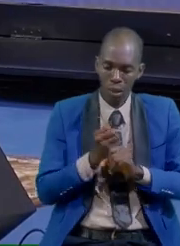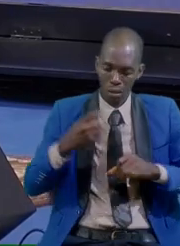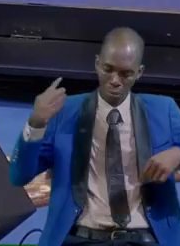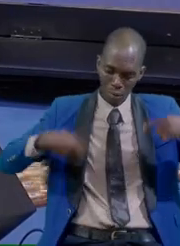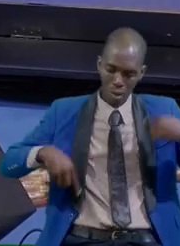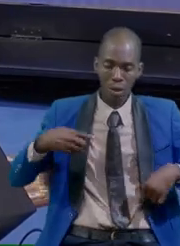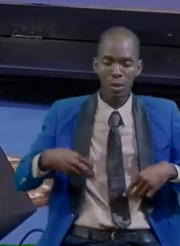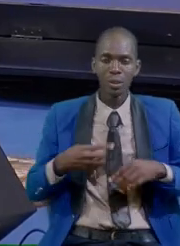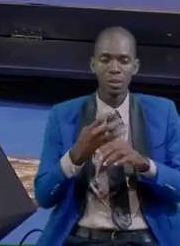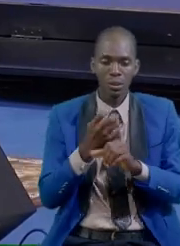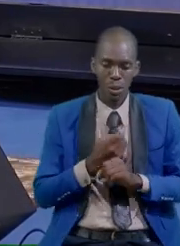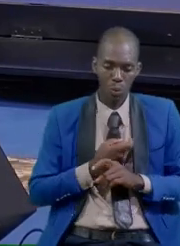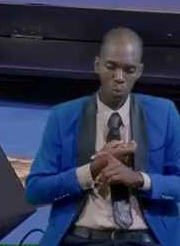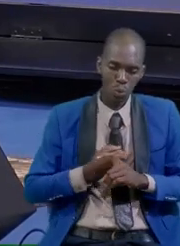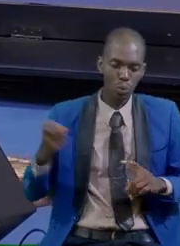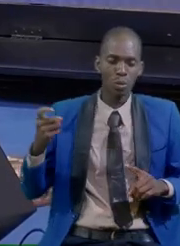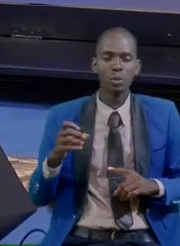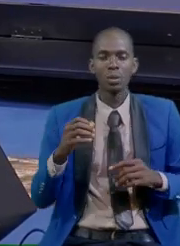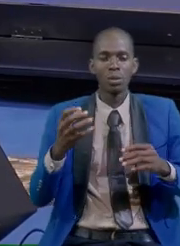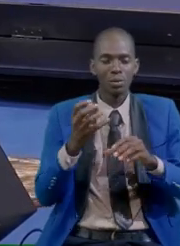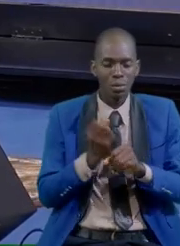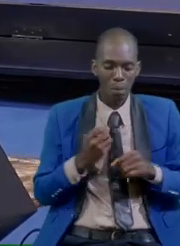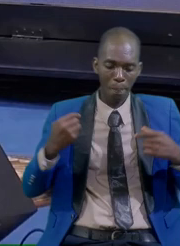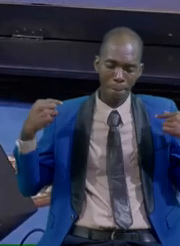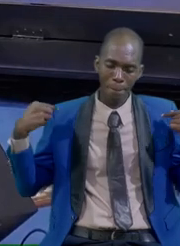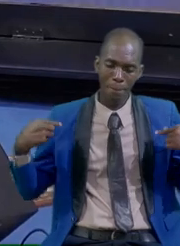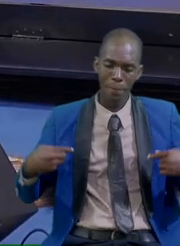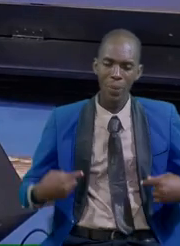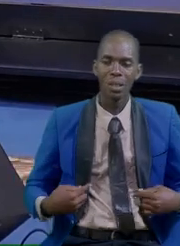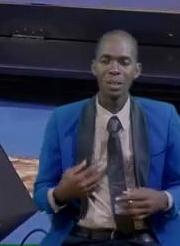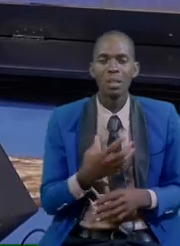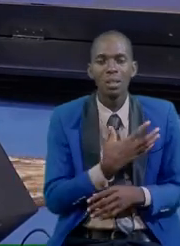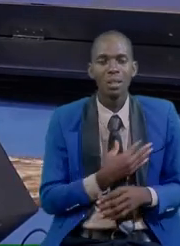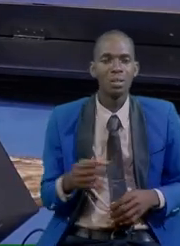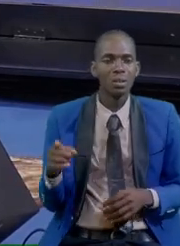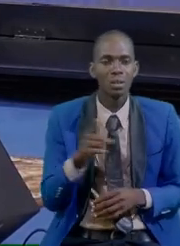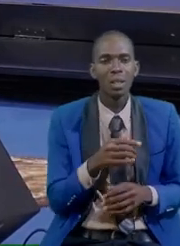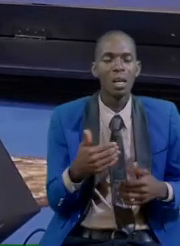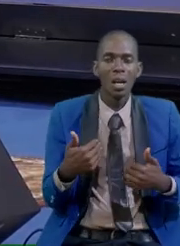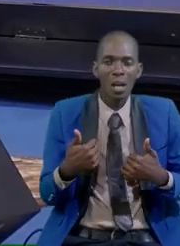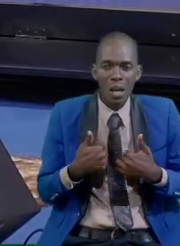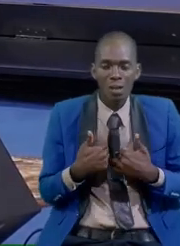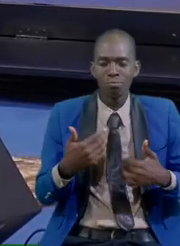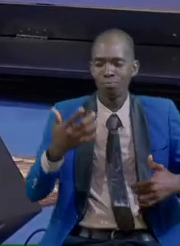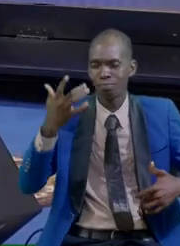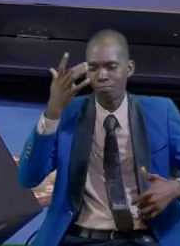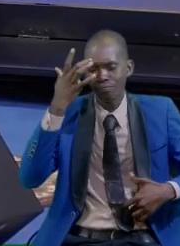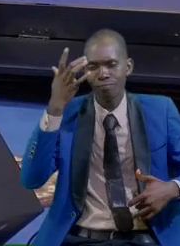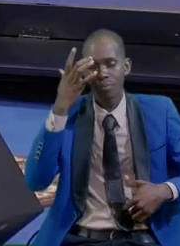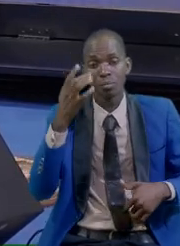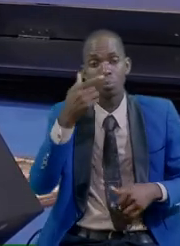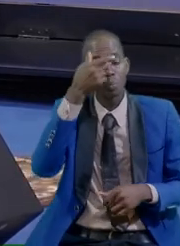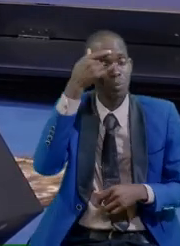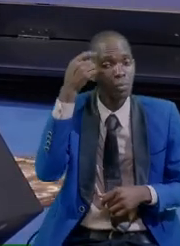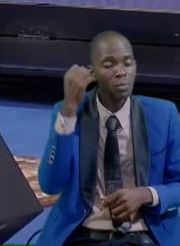wounds, they had pain, and they had plague, they had sickness, because they